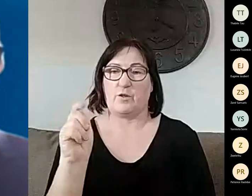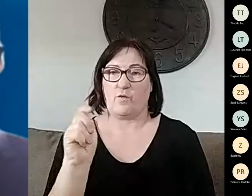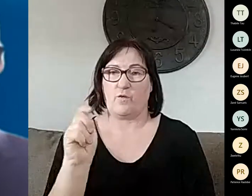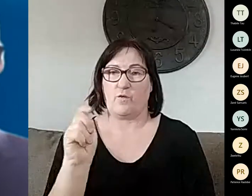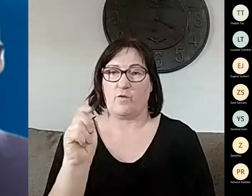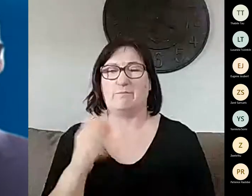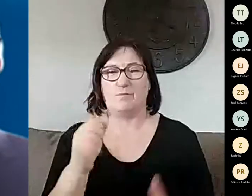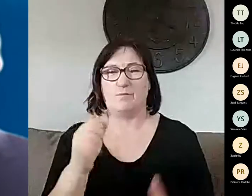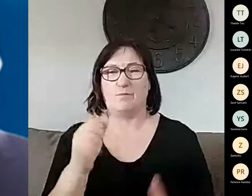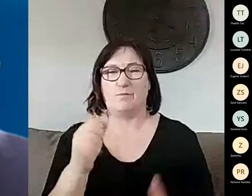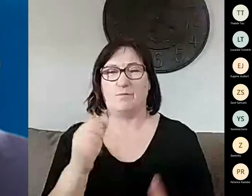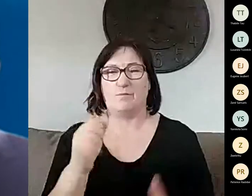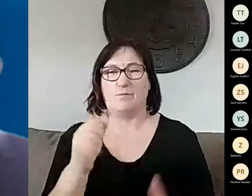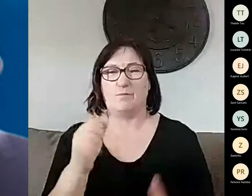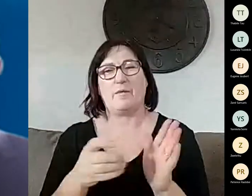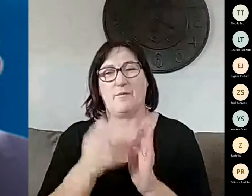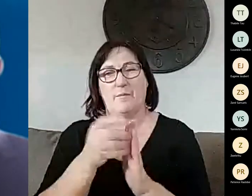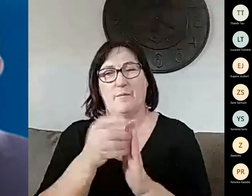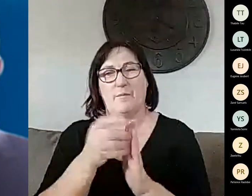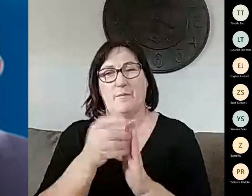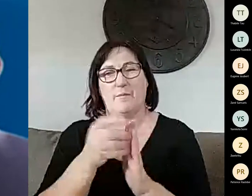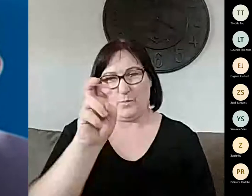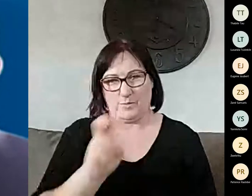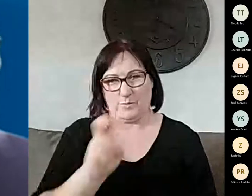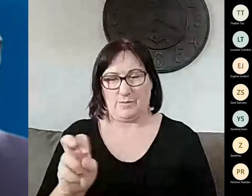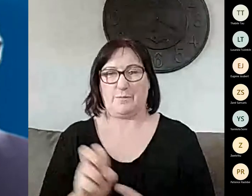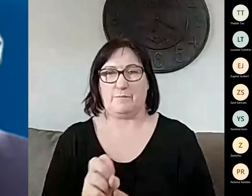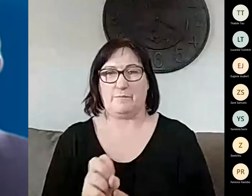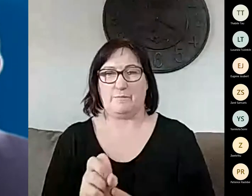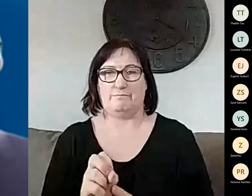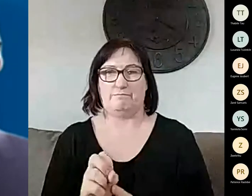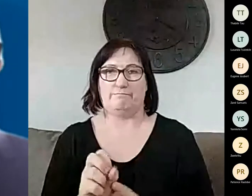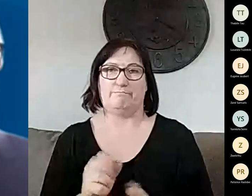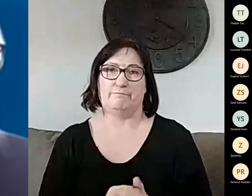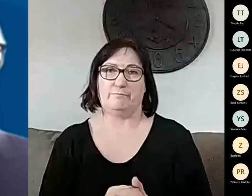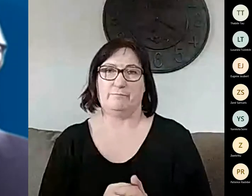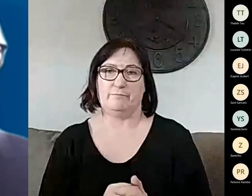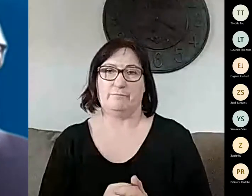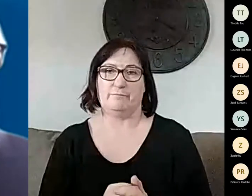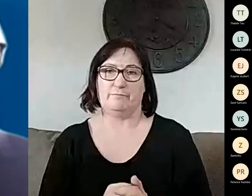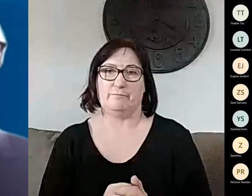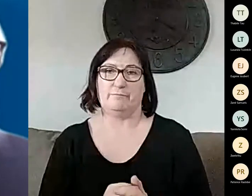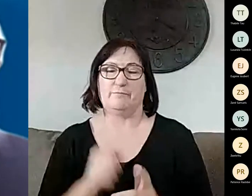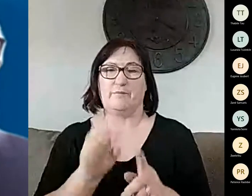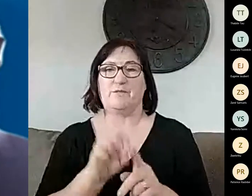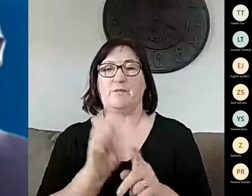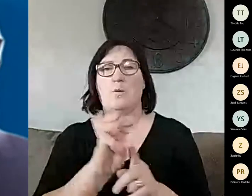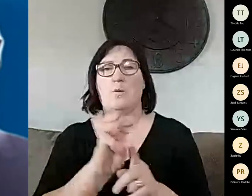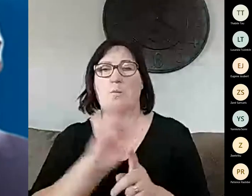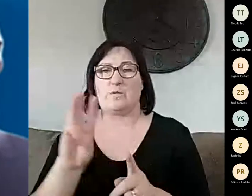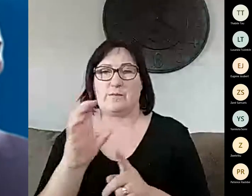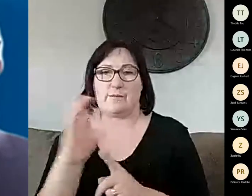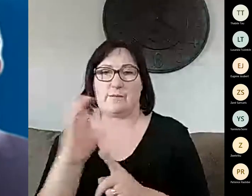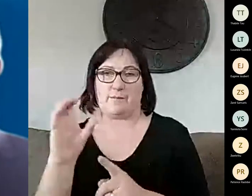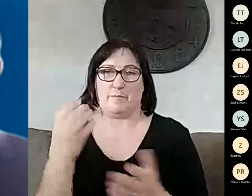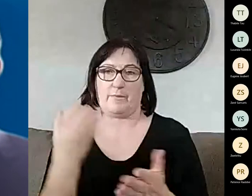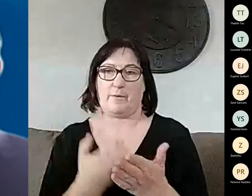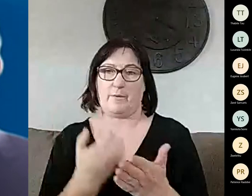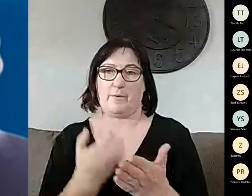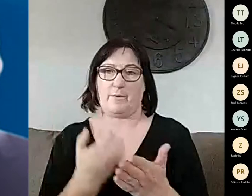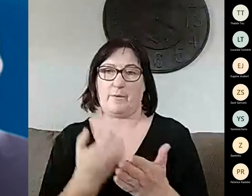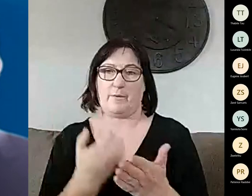Tourism, with a mandate of creating jobs in the Western Cape economy. Rashid served as the Chief